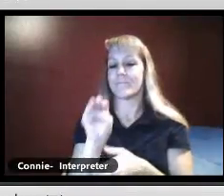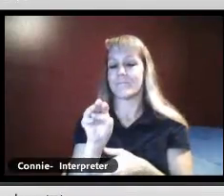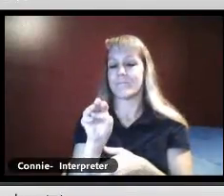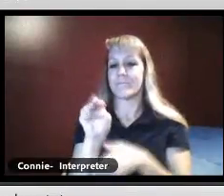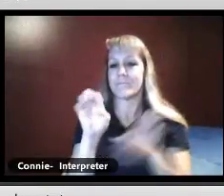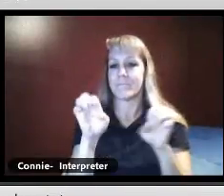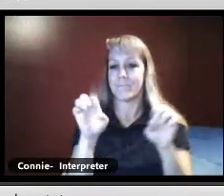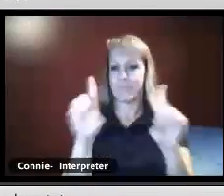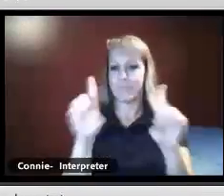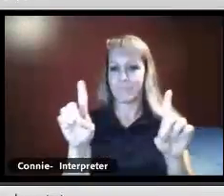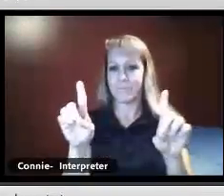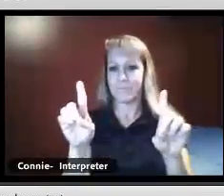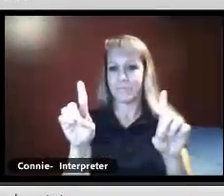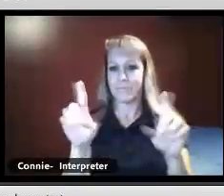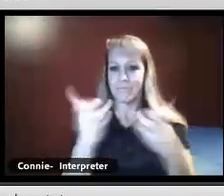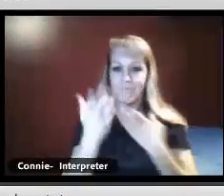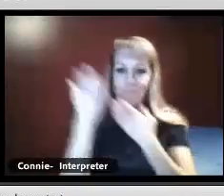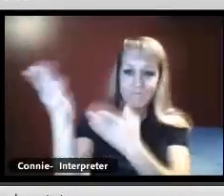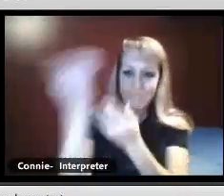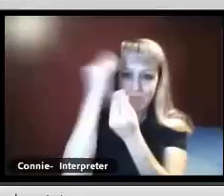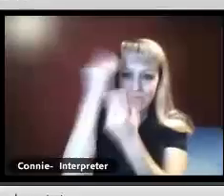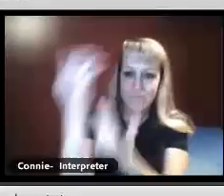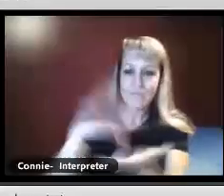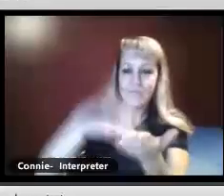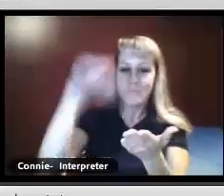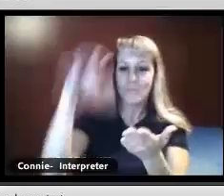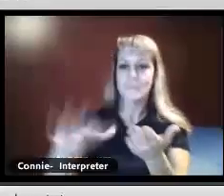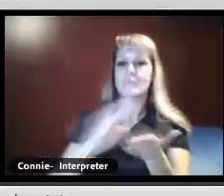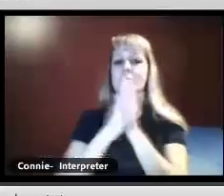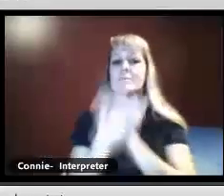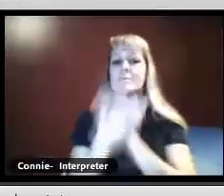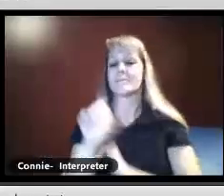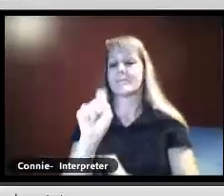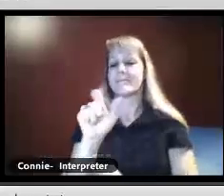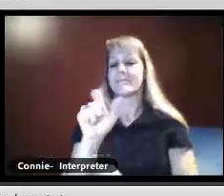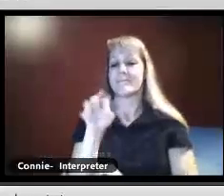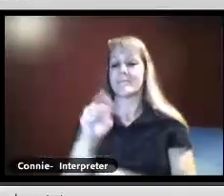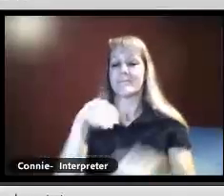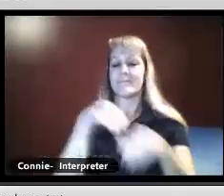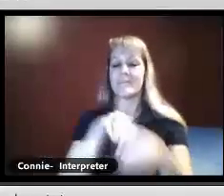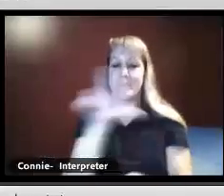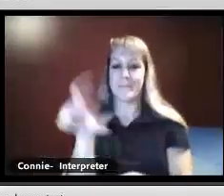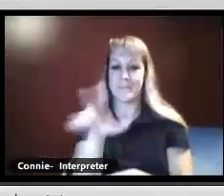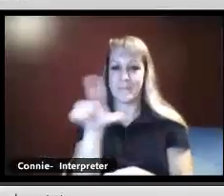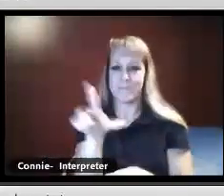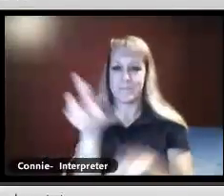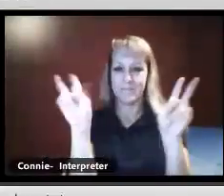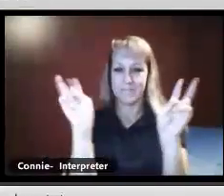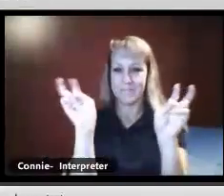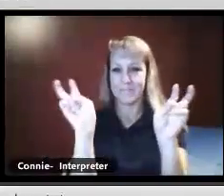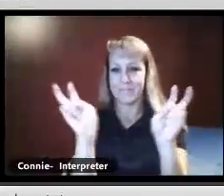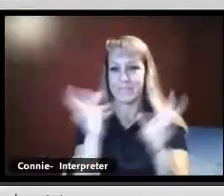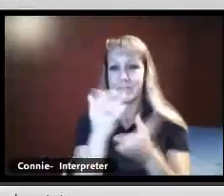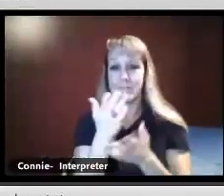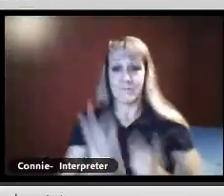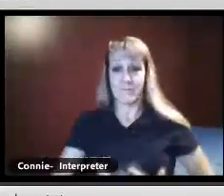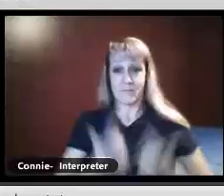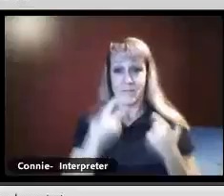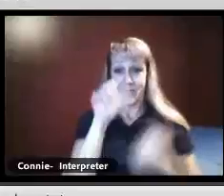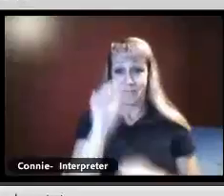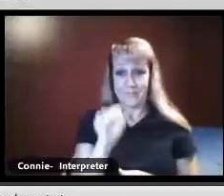both educators and students. And so I invite you, it's called Getting STEAMy in the Library. And if for some reason living in South